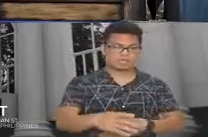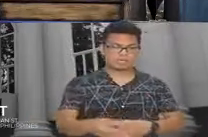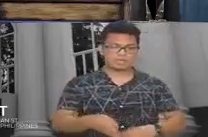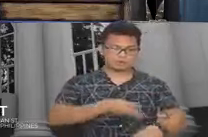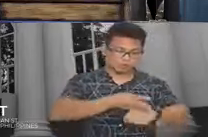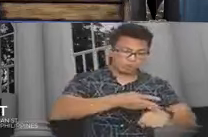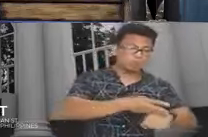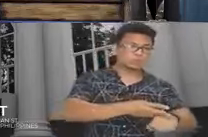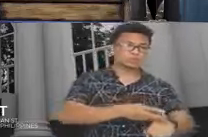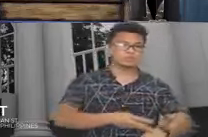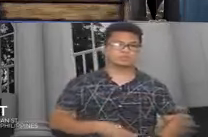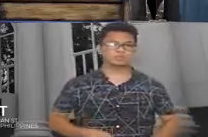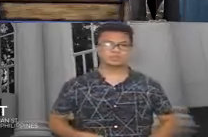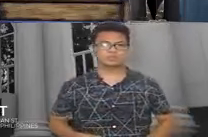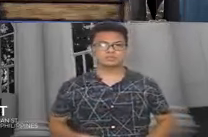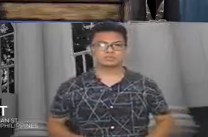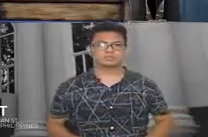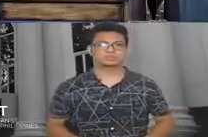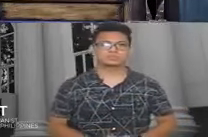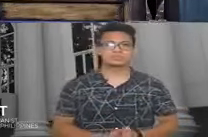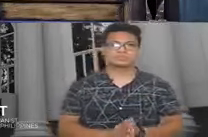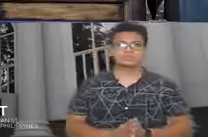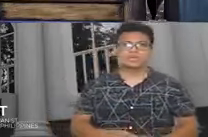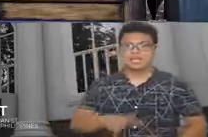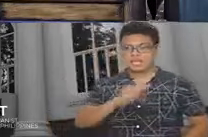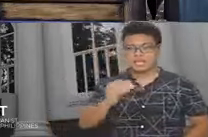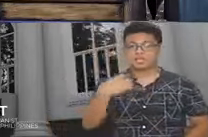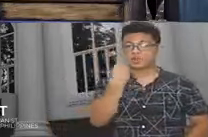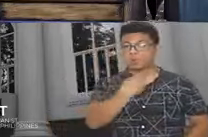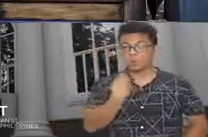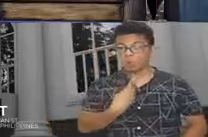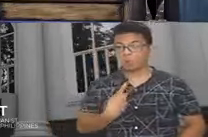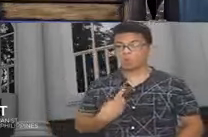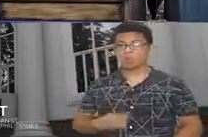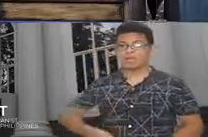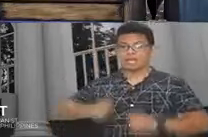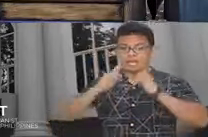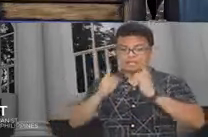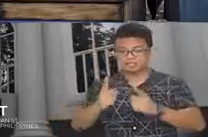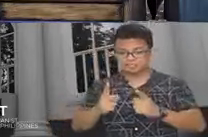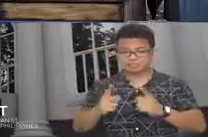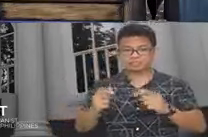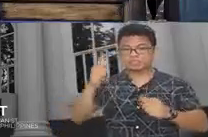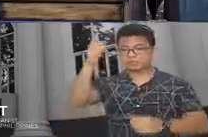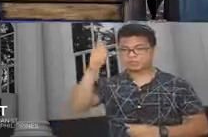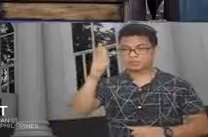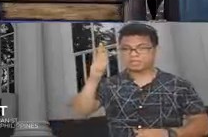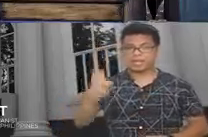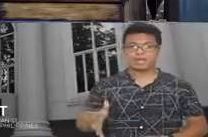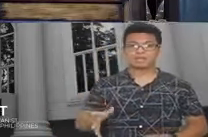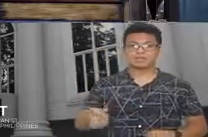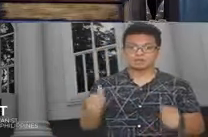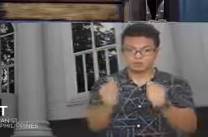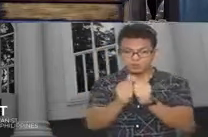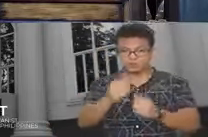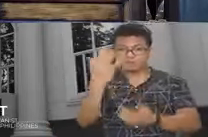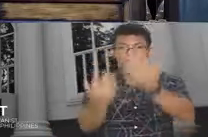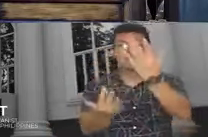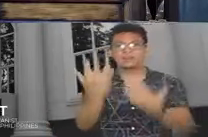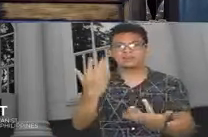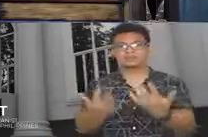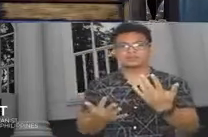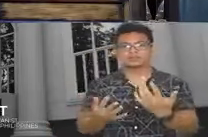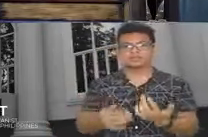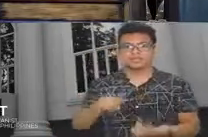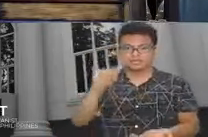Hindot kayo ni po, minaw po kayo. Exciting ni. And all the people answered, said, it is well spoken.